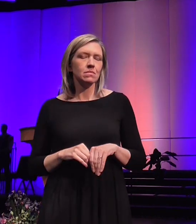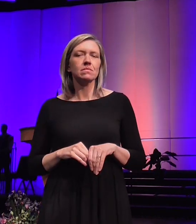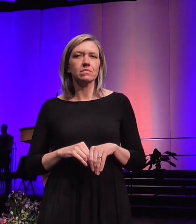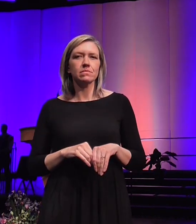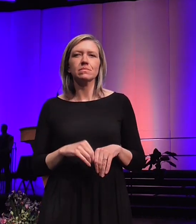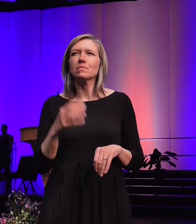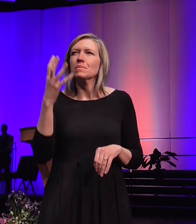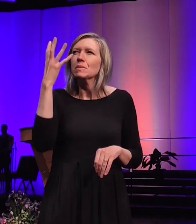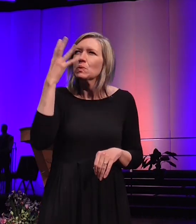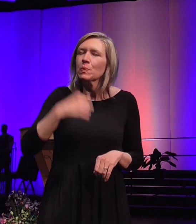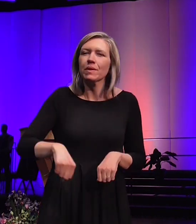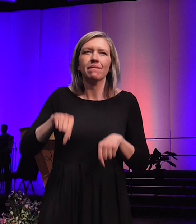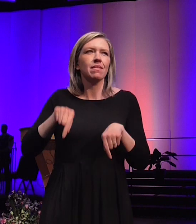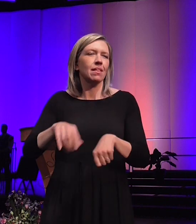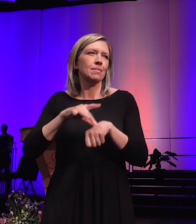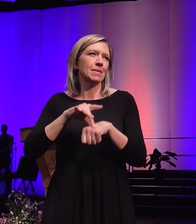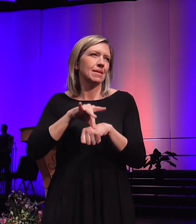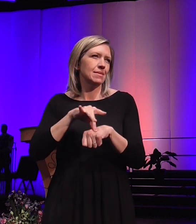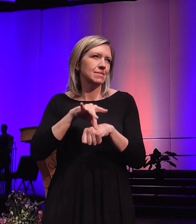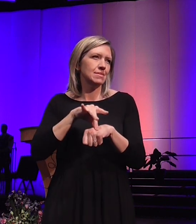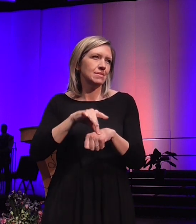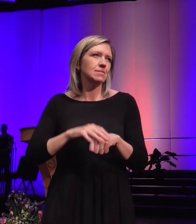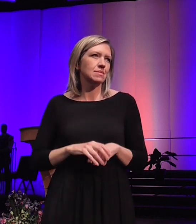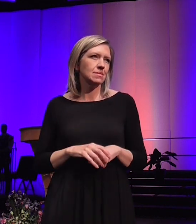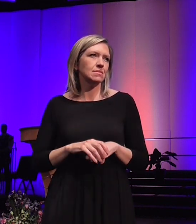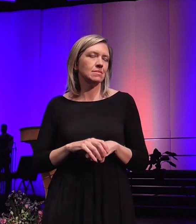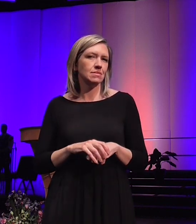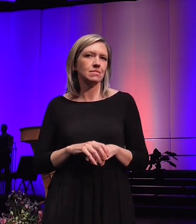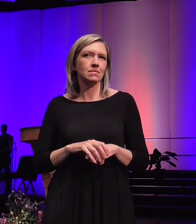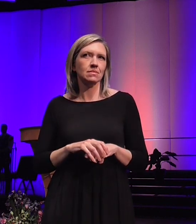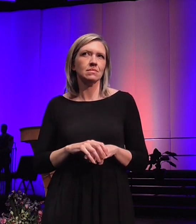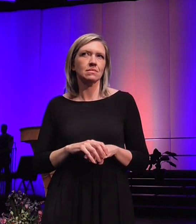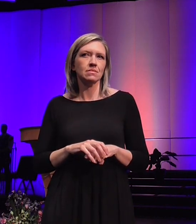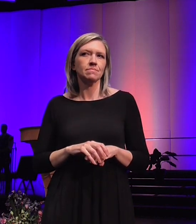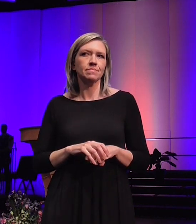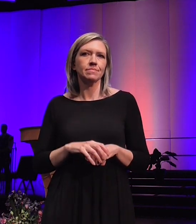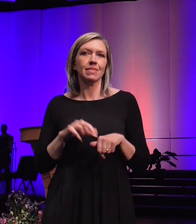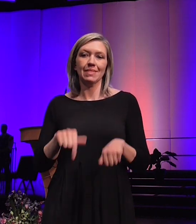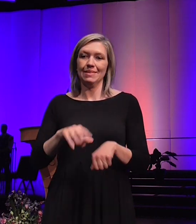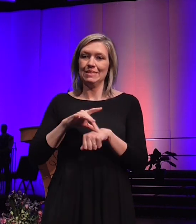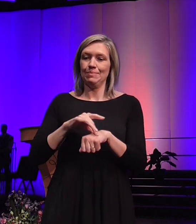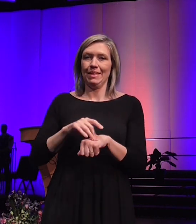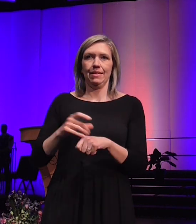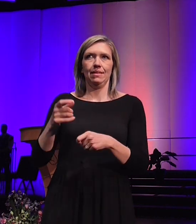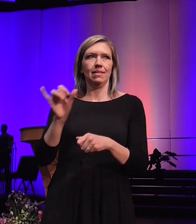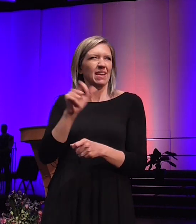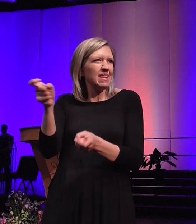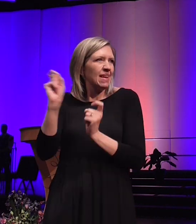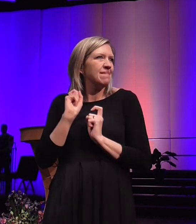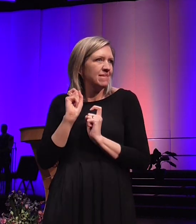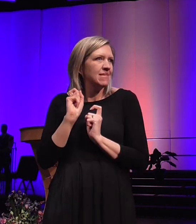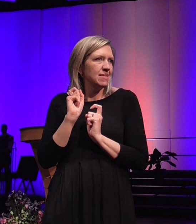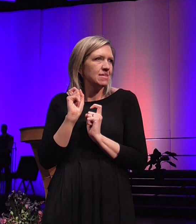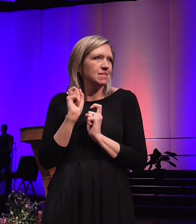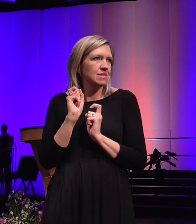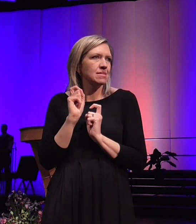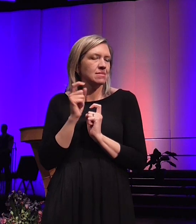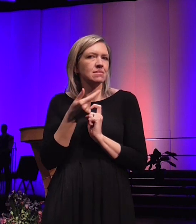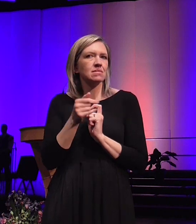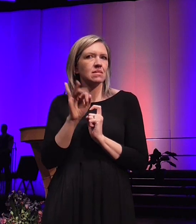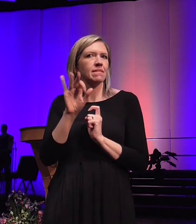This beautiful, beautiful planet that we have been gifted with.